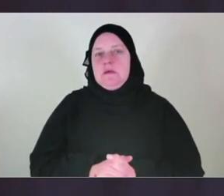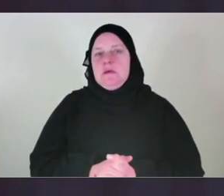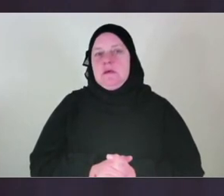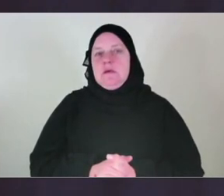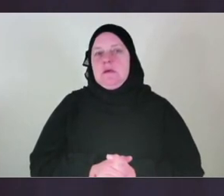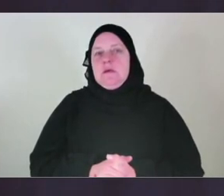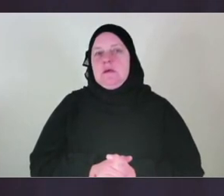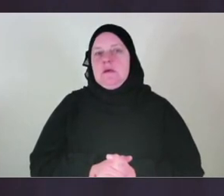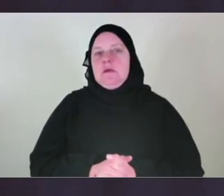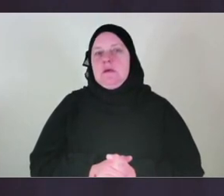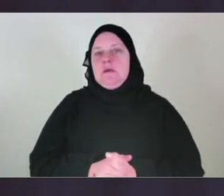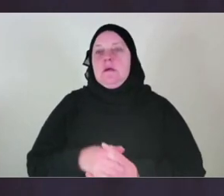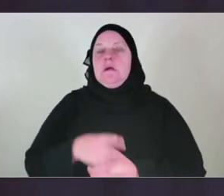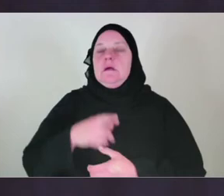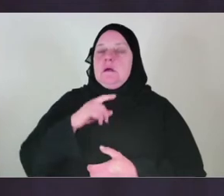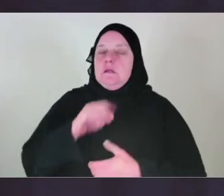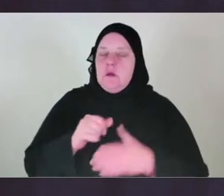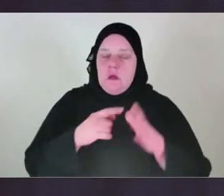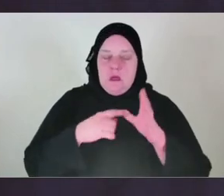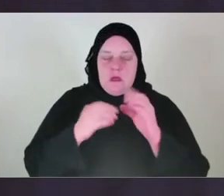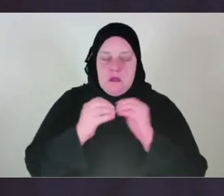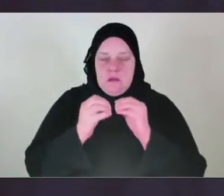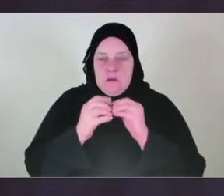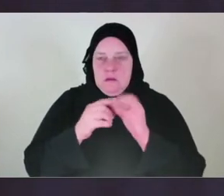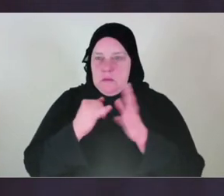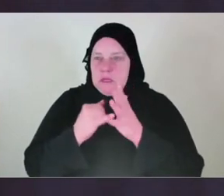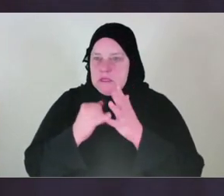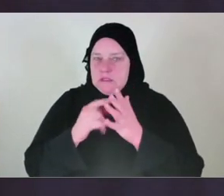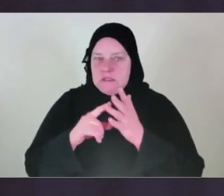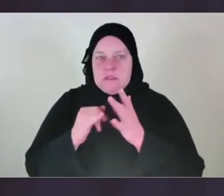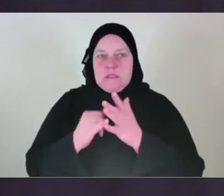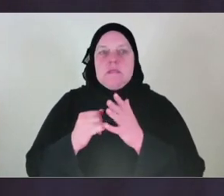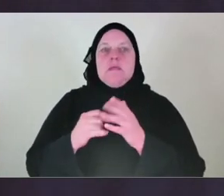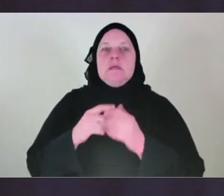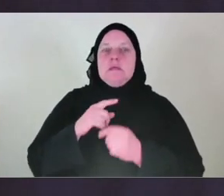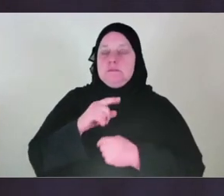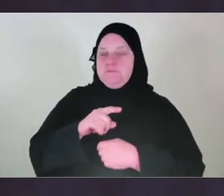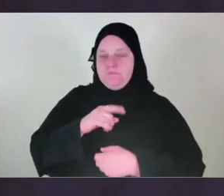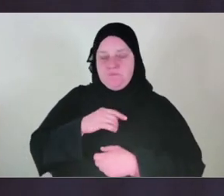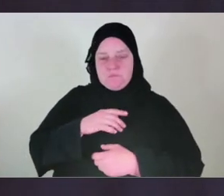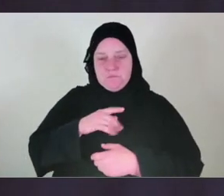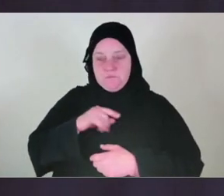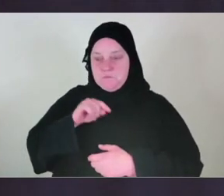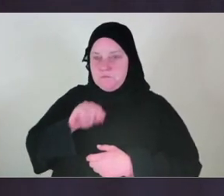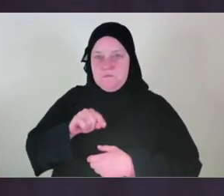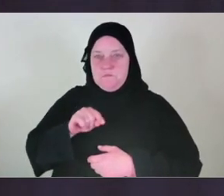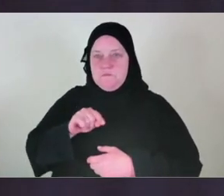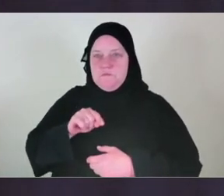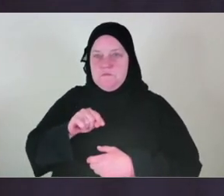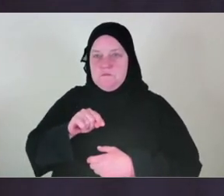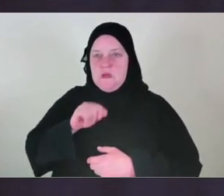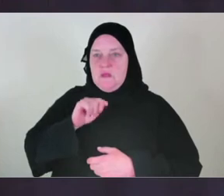them alive. If you read away, he used to massacre them. There's a whole history into this.